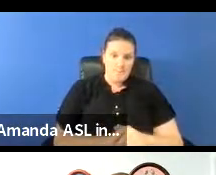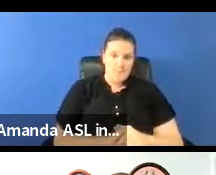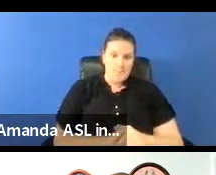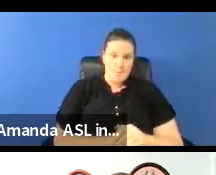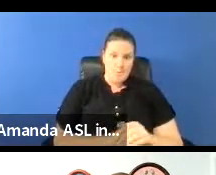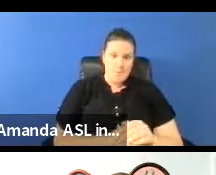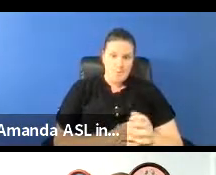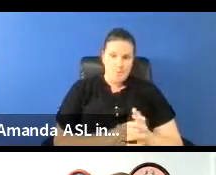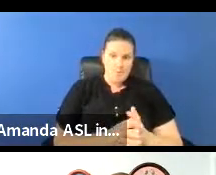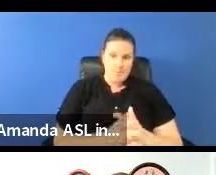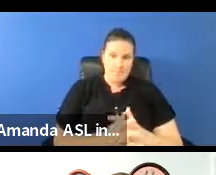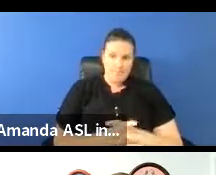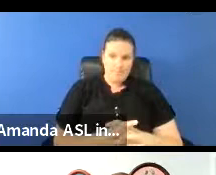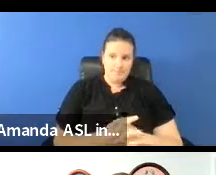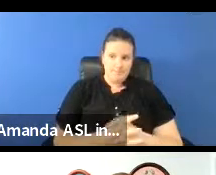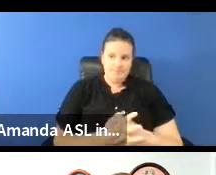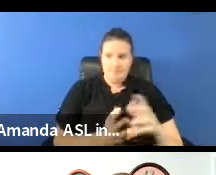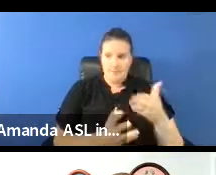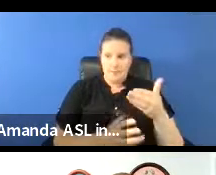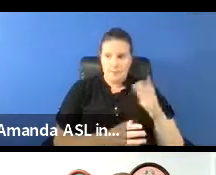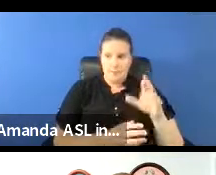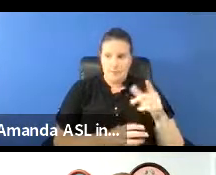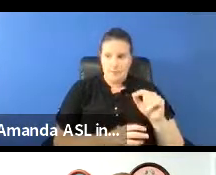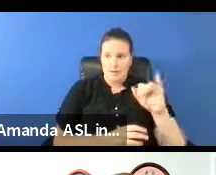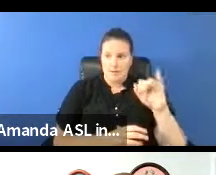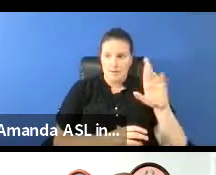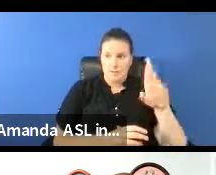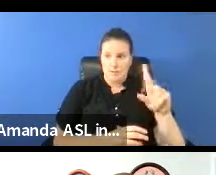Thank you, Greg. Irina, you have your hand up?